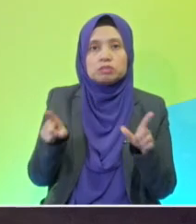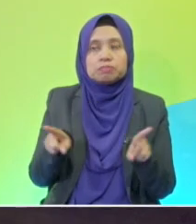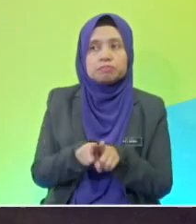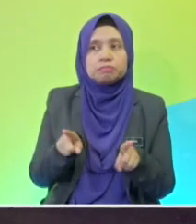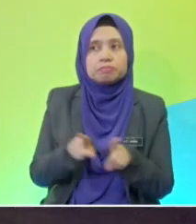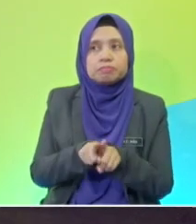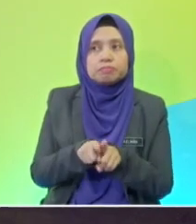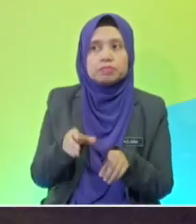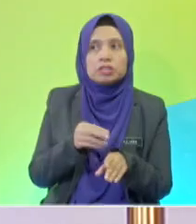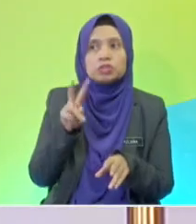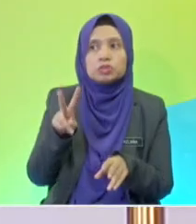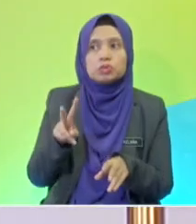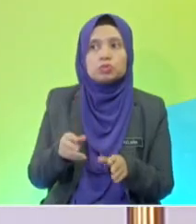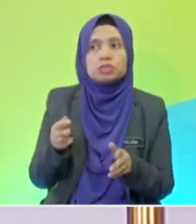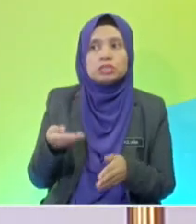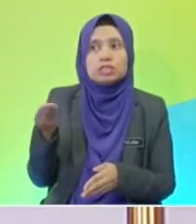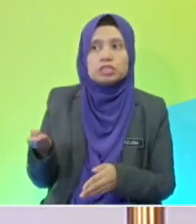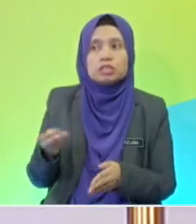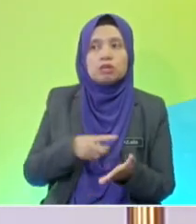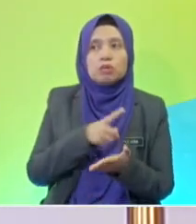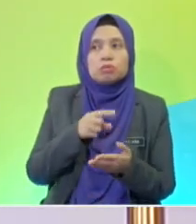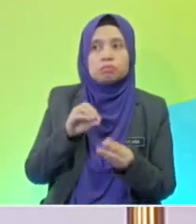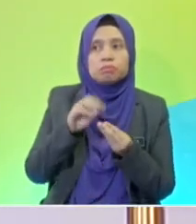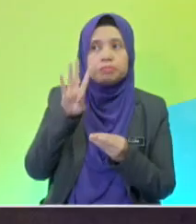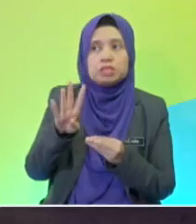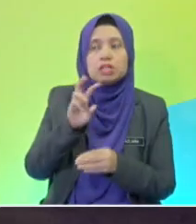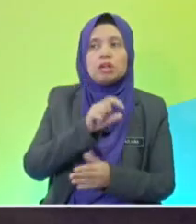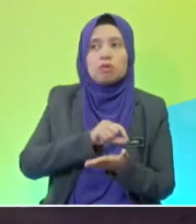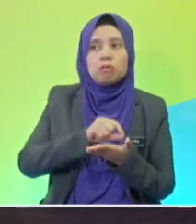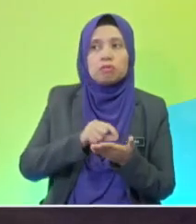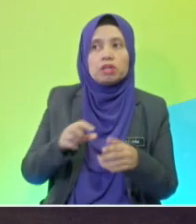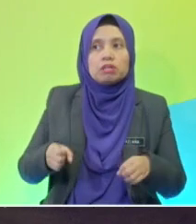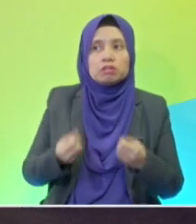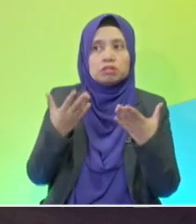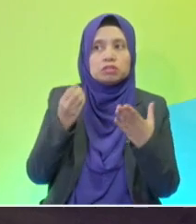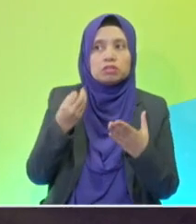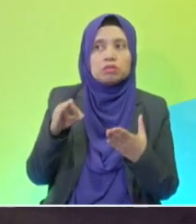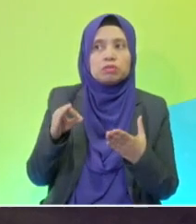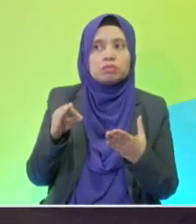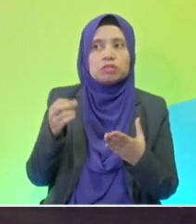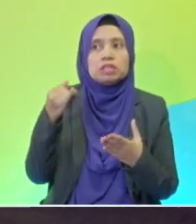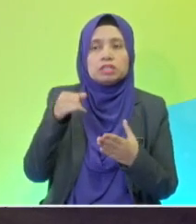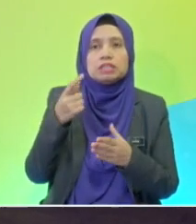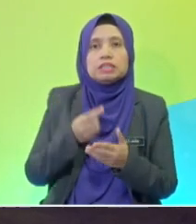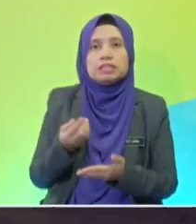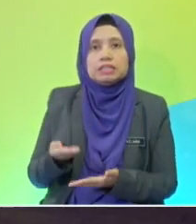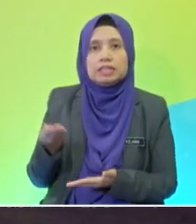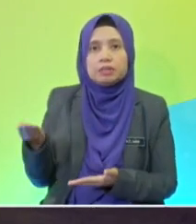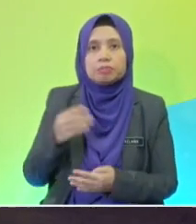And or write lots of interesting things. Okay, right? We will see whether they will write about two things or a lot of interesting things,